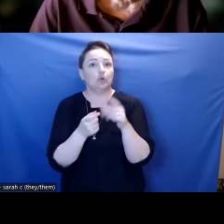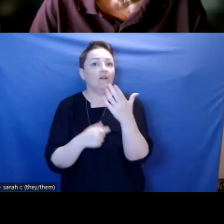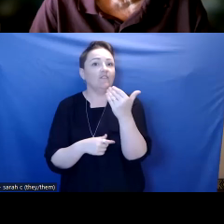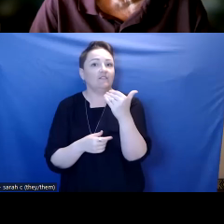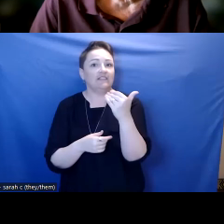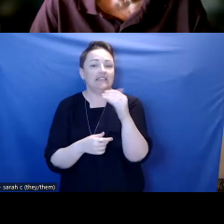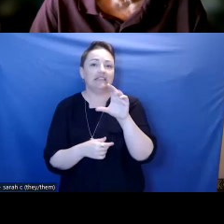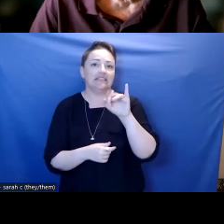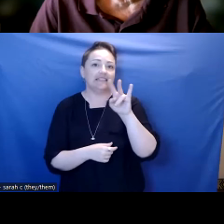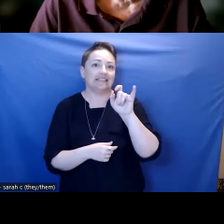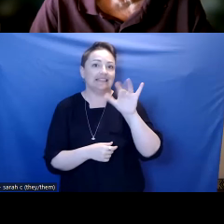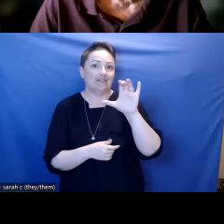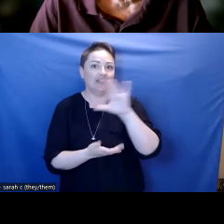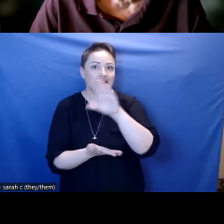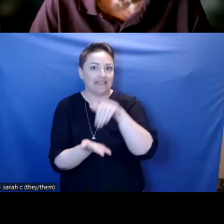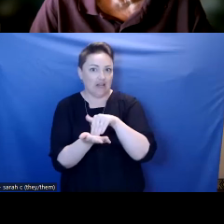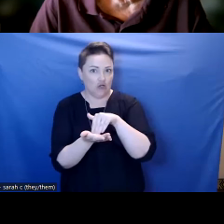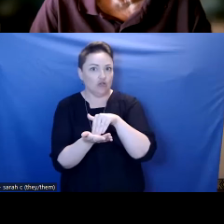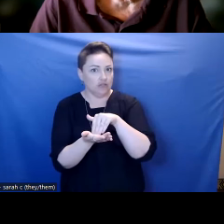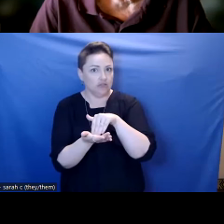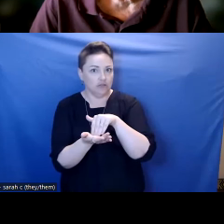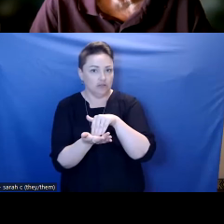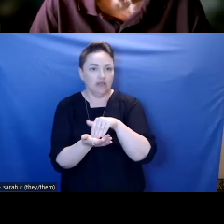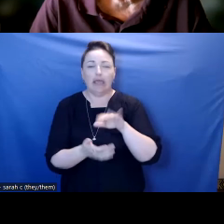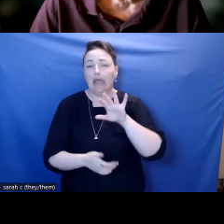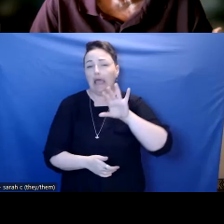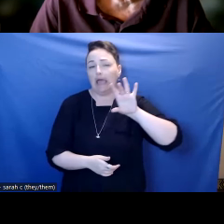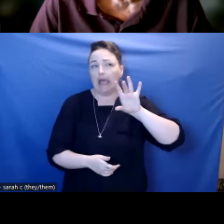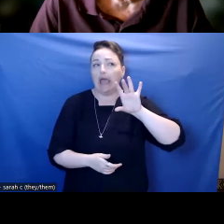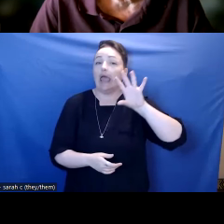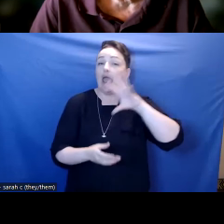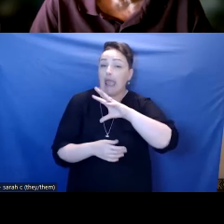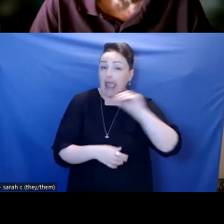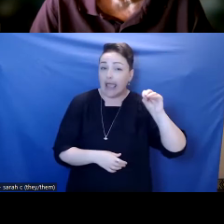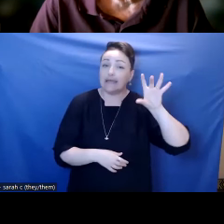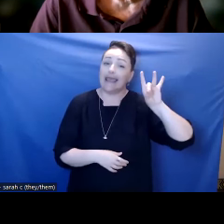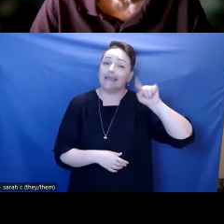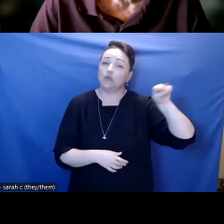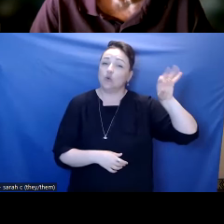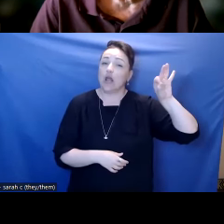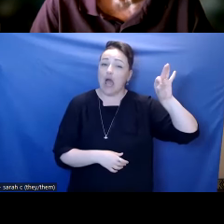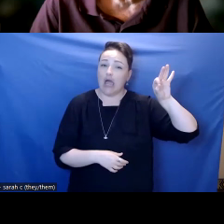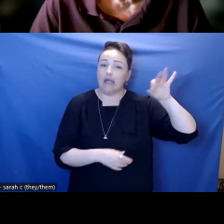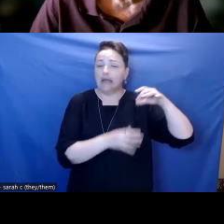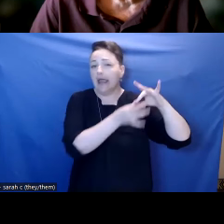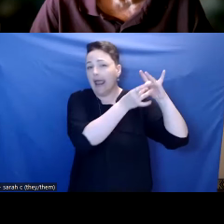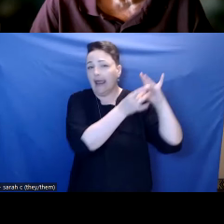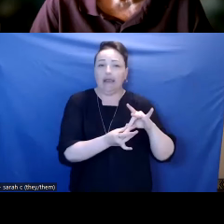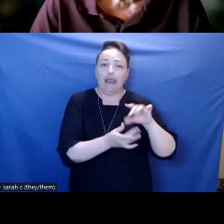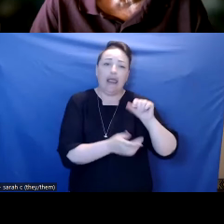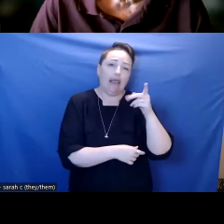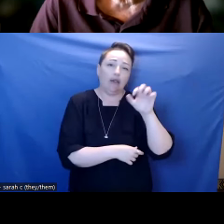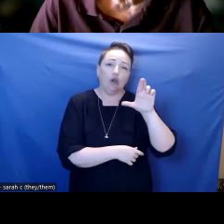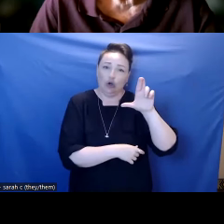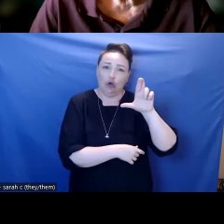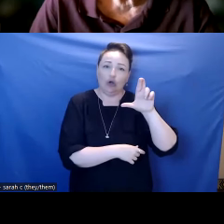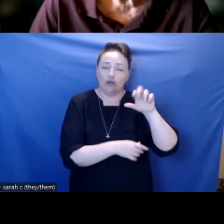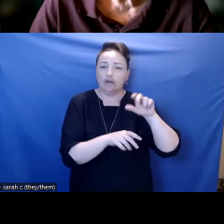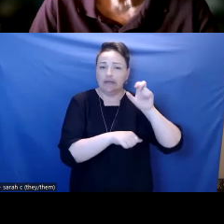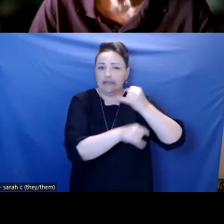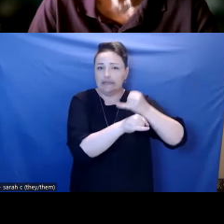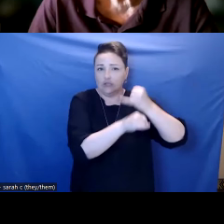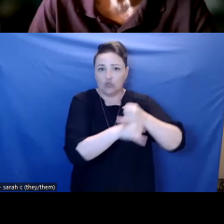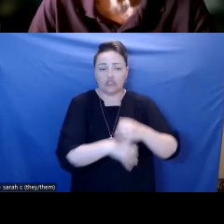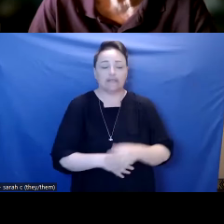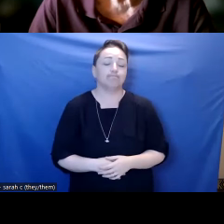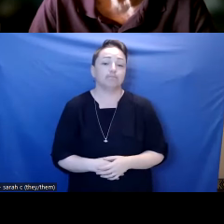well as a half dozen or 8 or 9 anchor institutions, including 6 sites of the South Bay Workforce Investment Board. And so any place